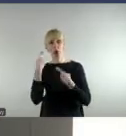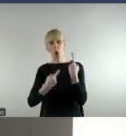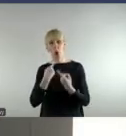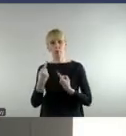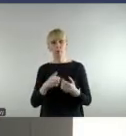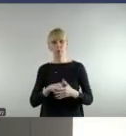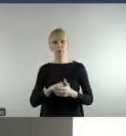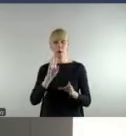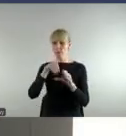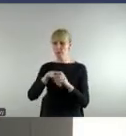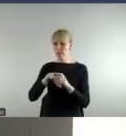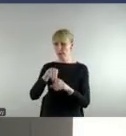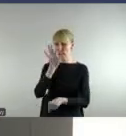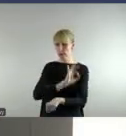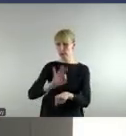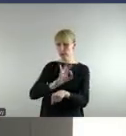and